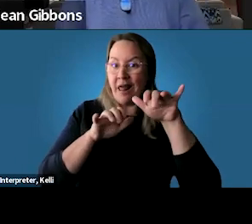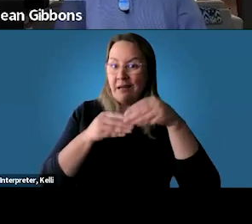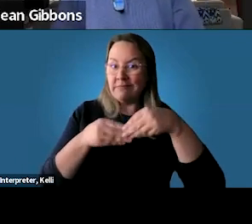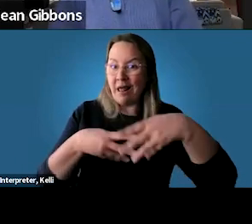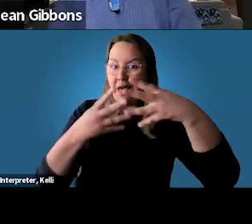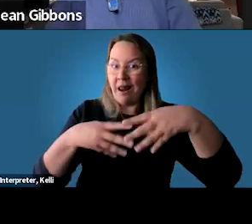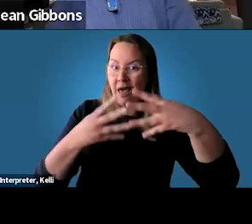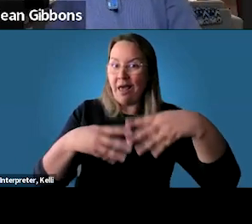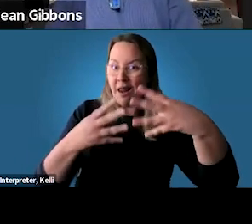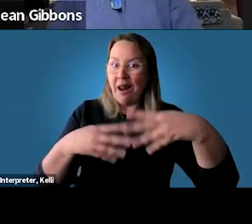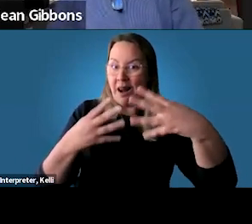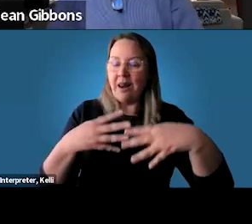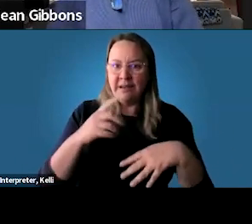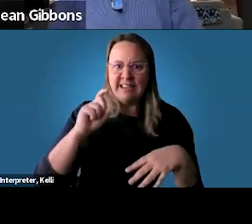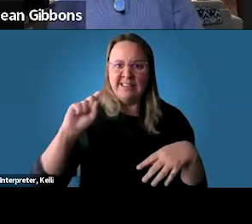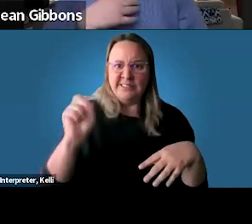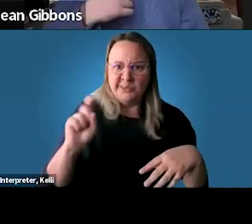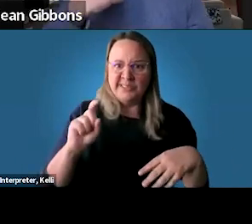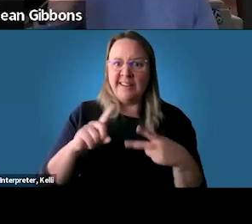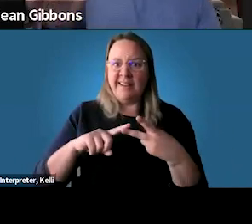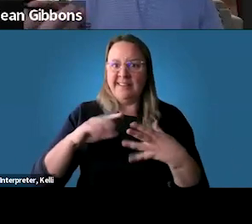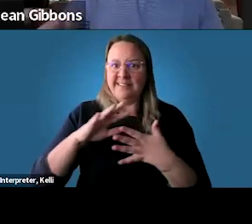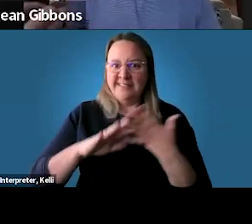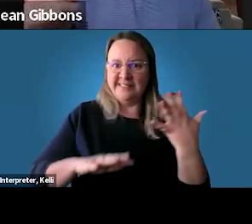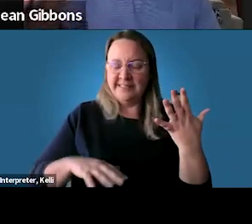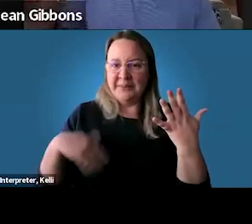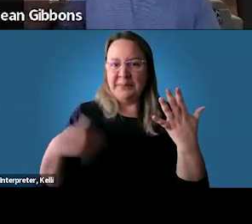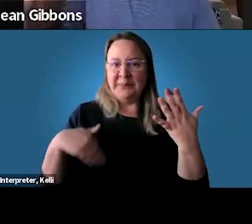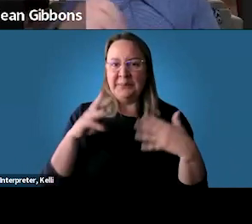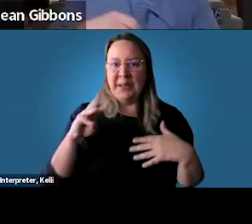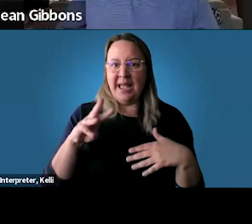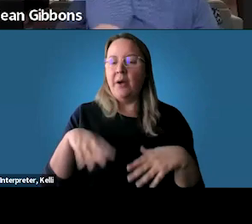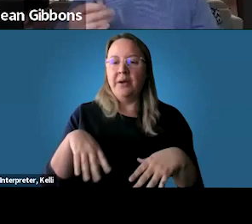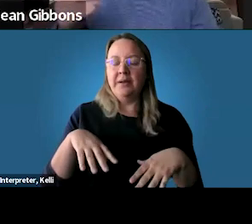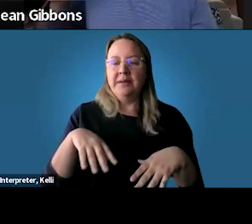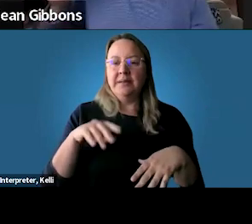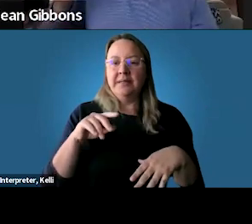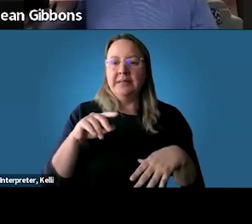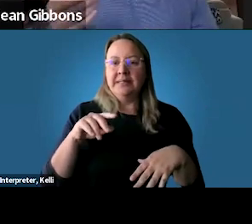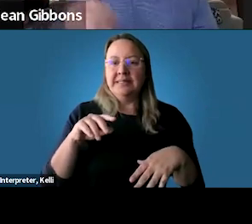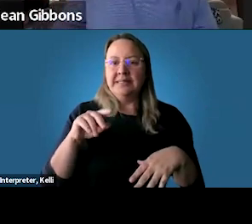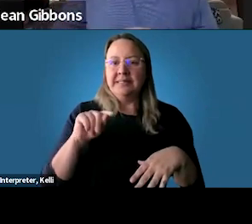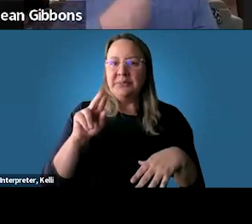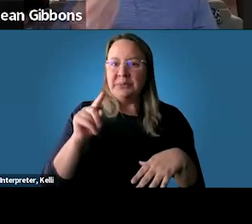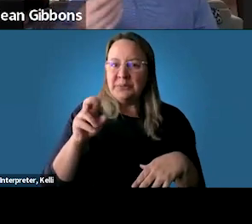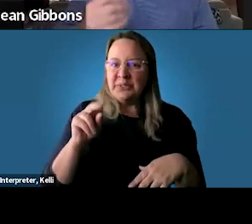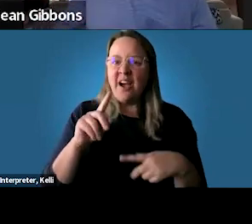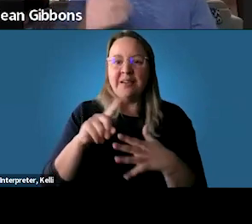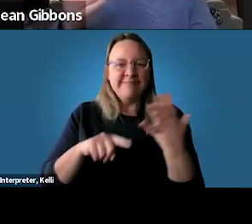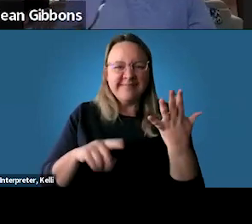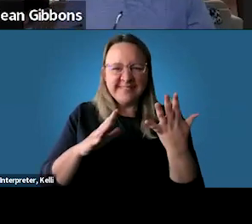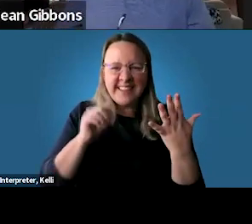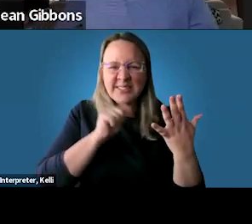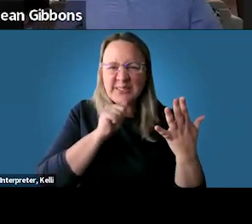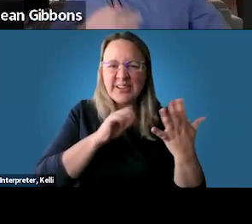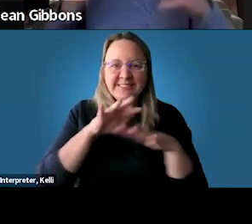thing. Look at this in Tucson, all over the place. I don't have my specs on, gang, so I'm not going to try to name check everybody. But suffice to say, we are happy and